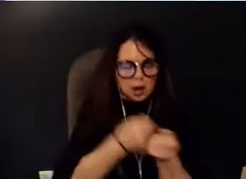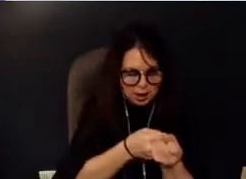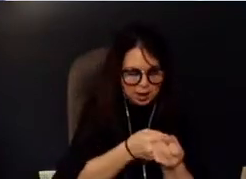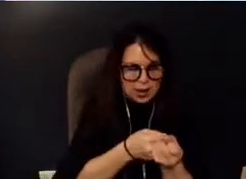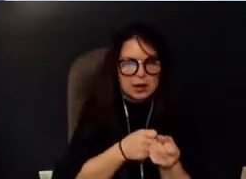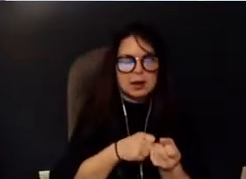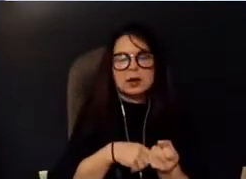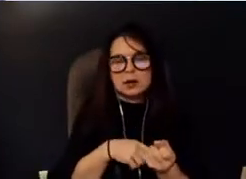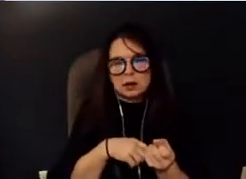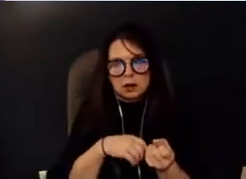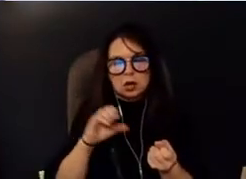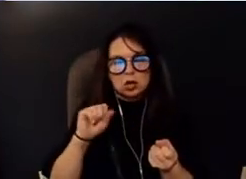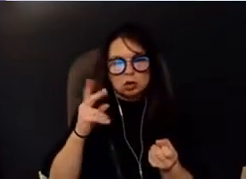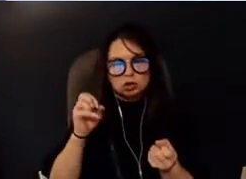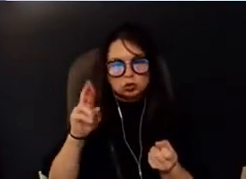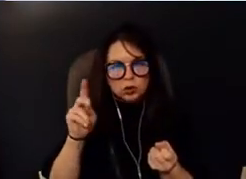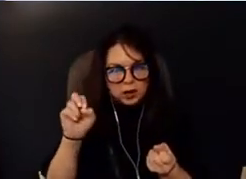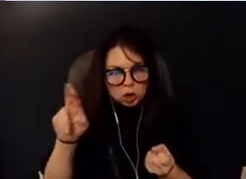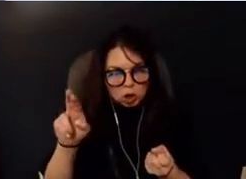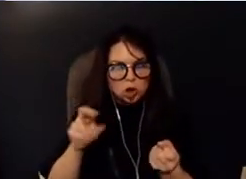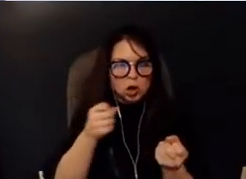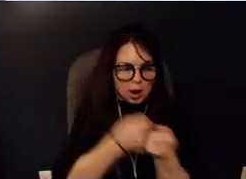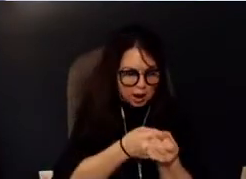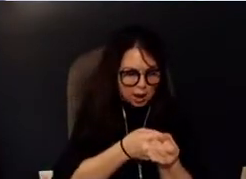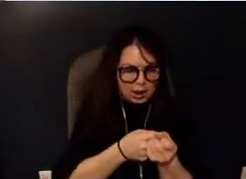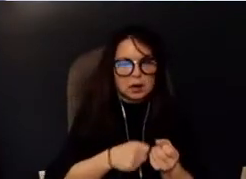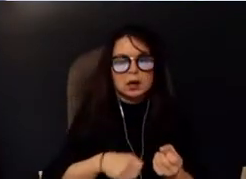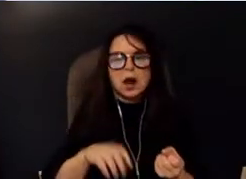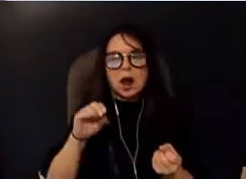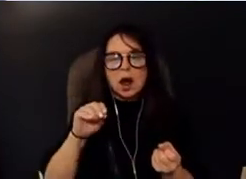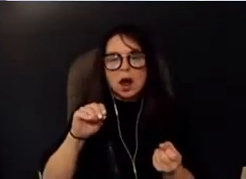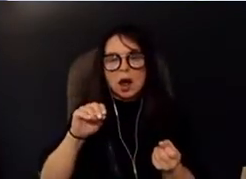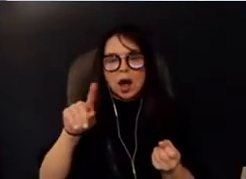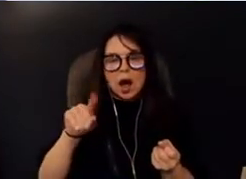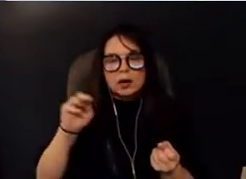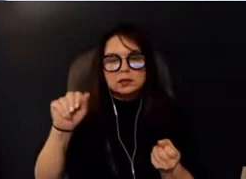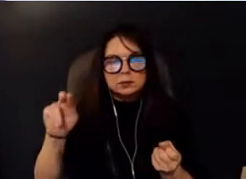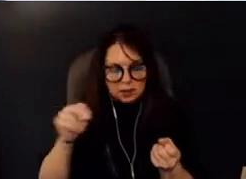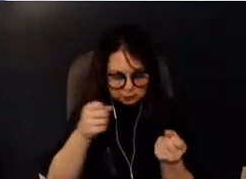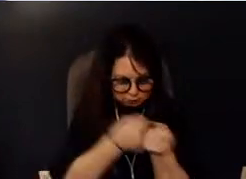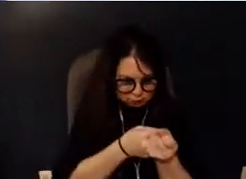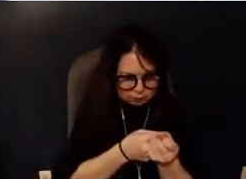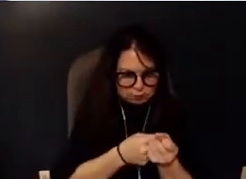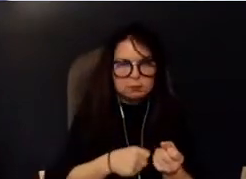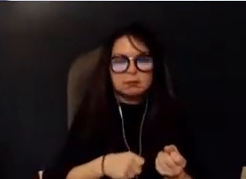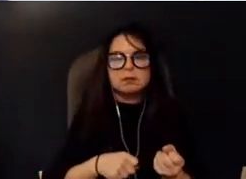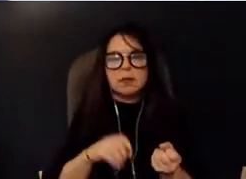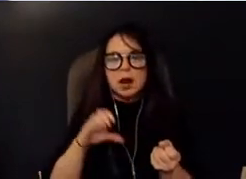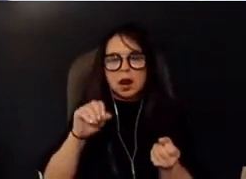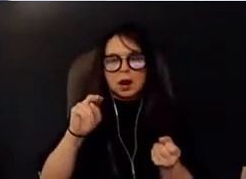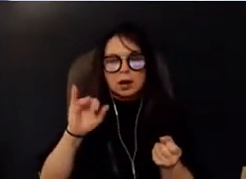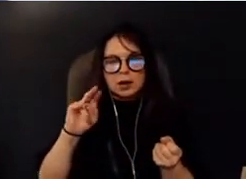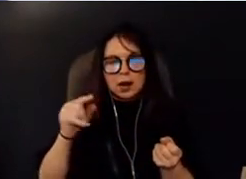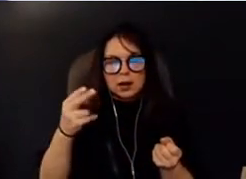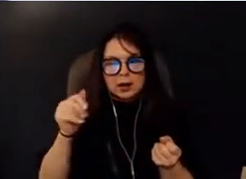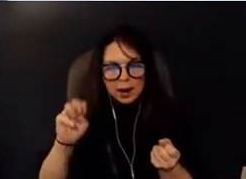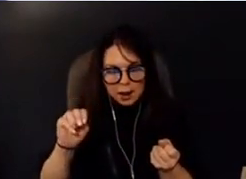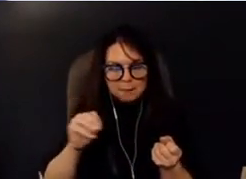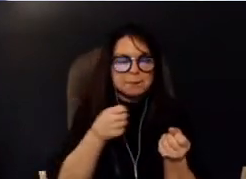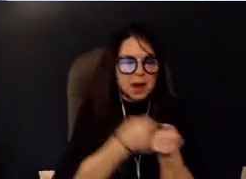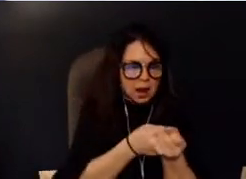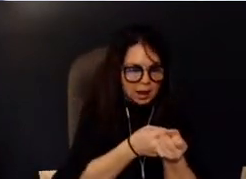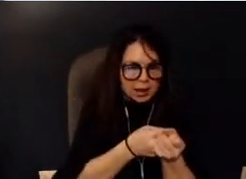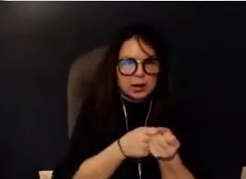Schrader. Aye. Councilmember Osman. Aye. Councilmember Cunningham. Aye. Councilmember